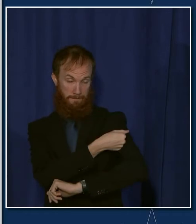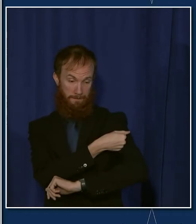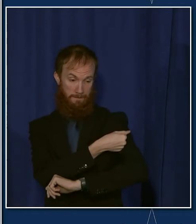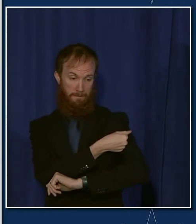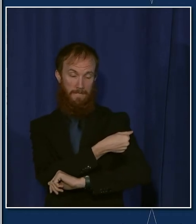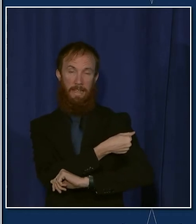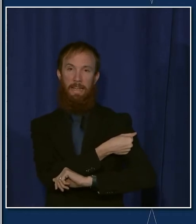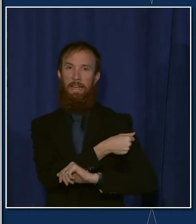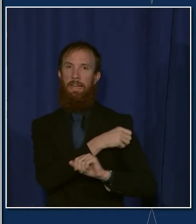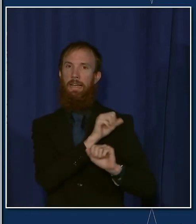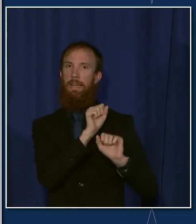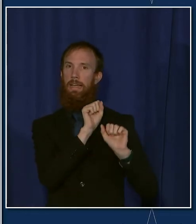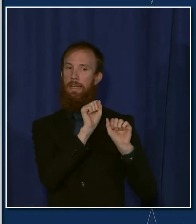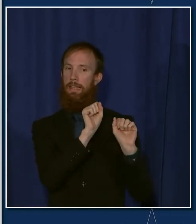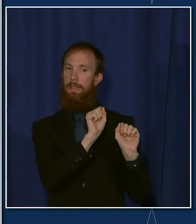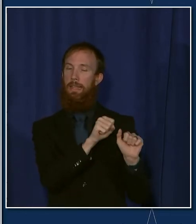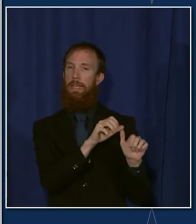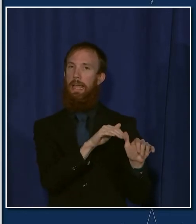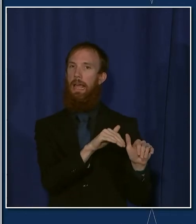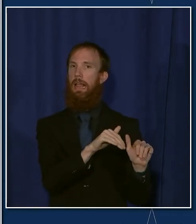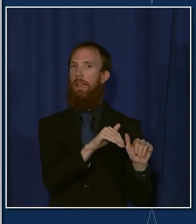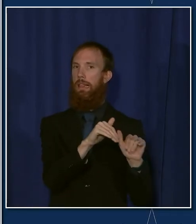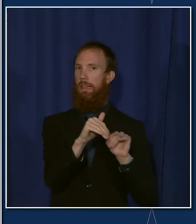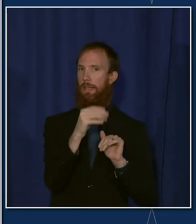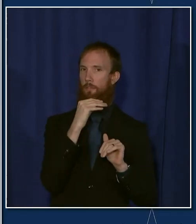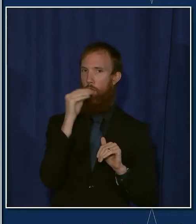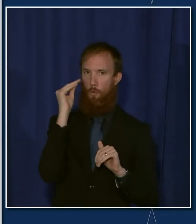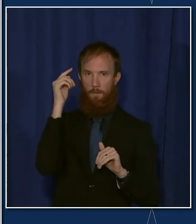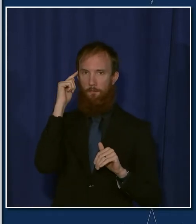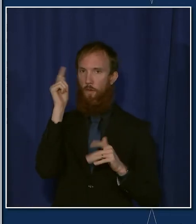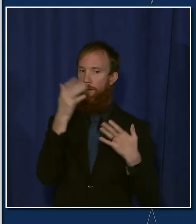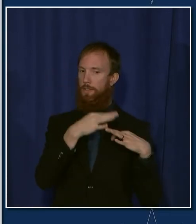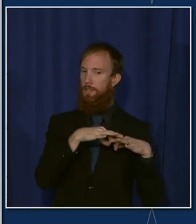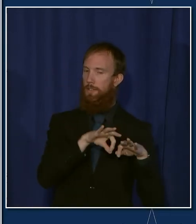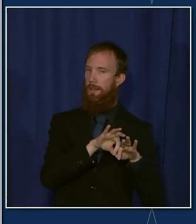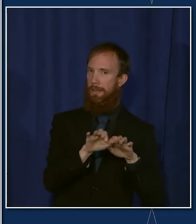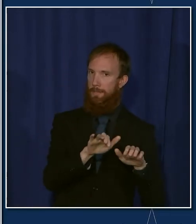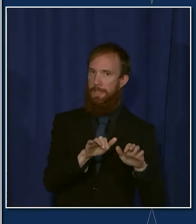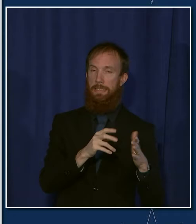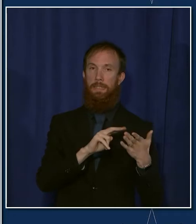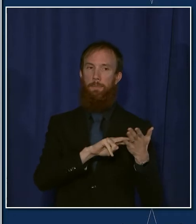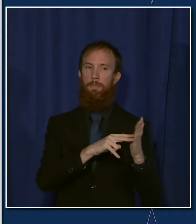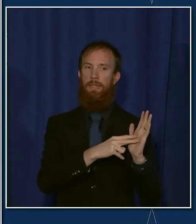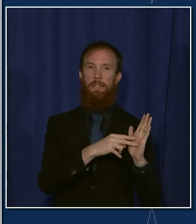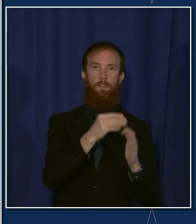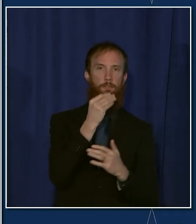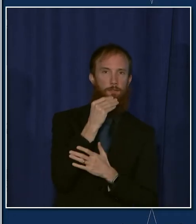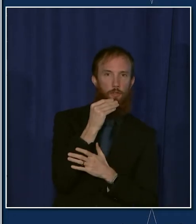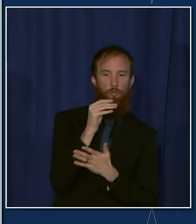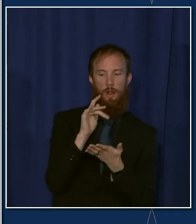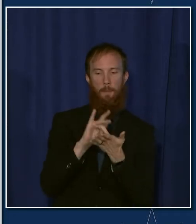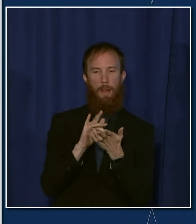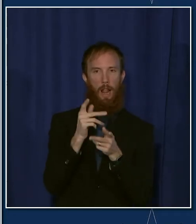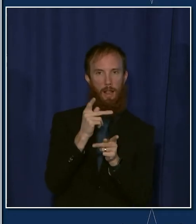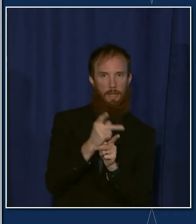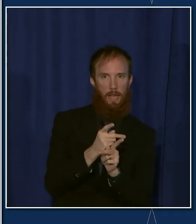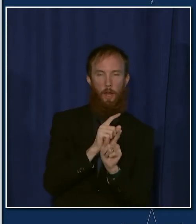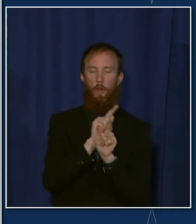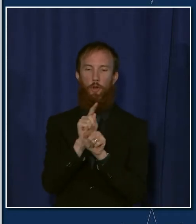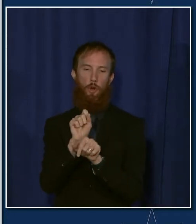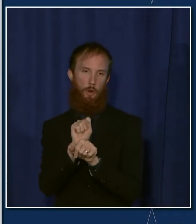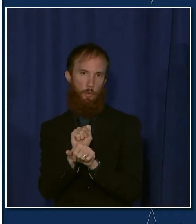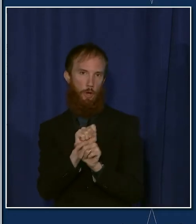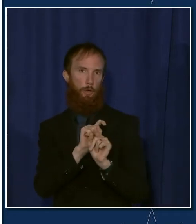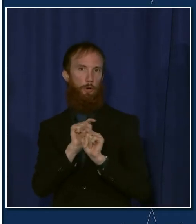they can only leave home for essential activities, which includes getting food, getting medical care, or going to work or school.